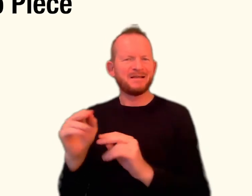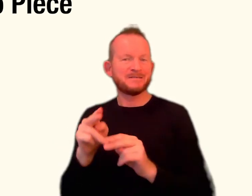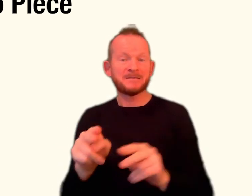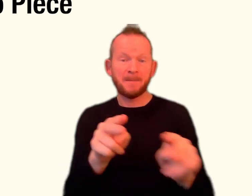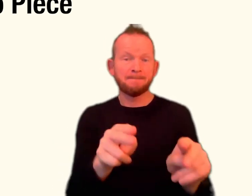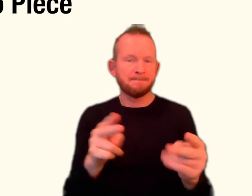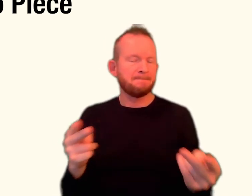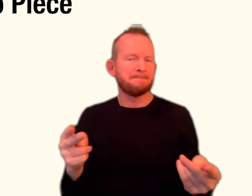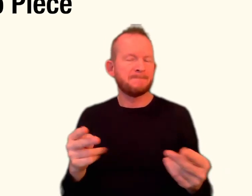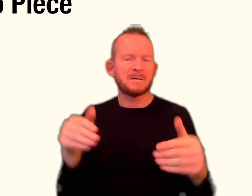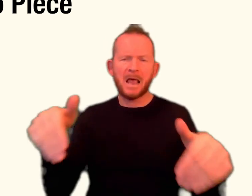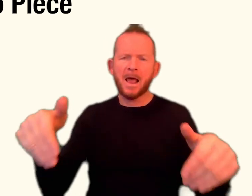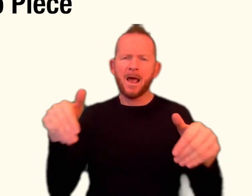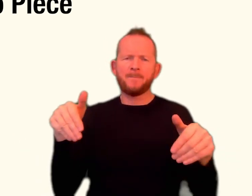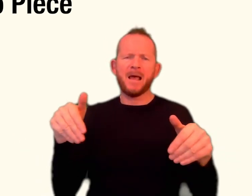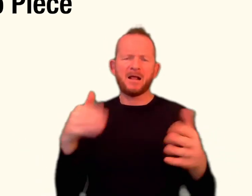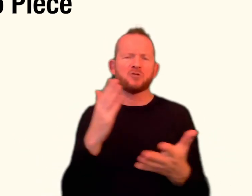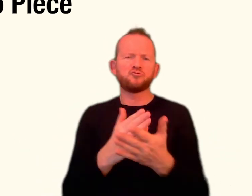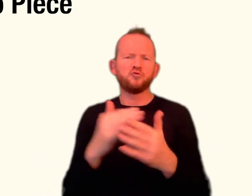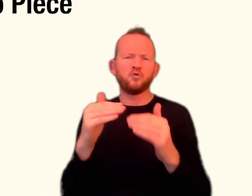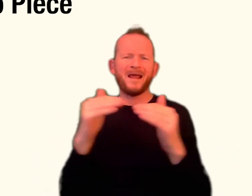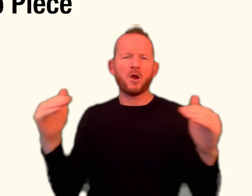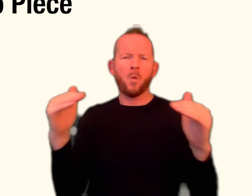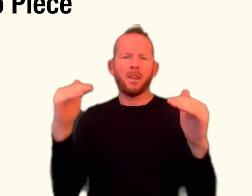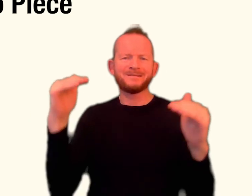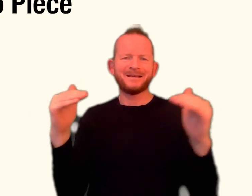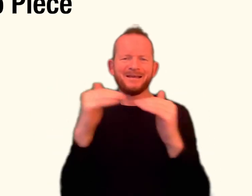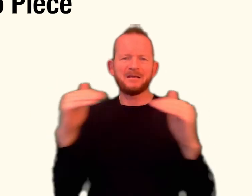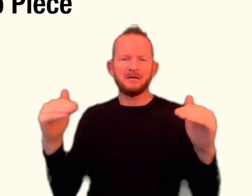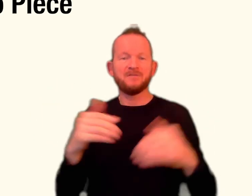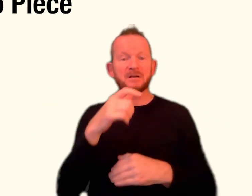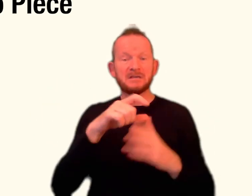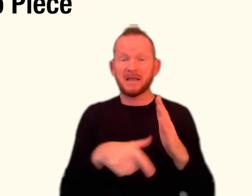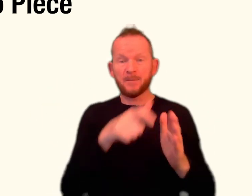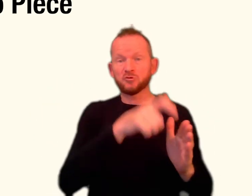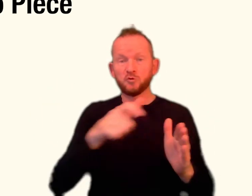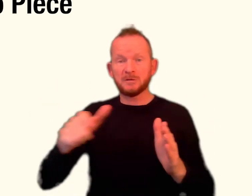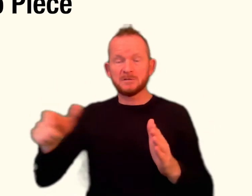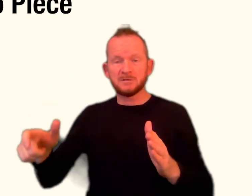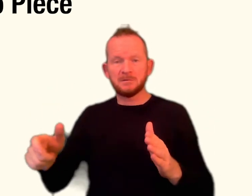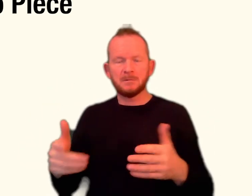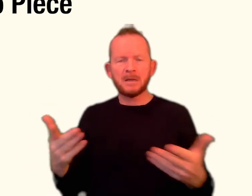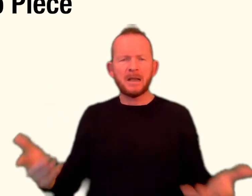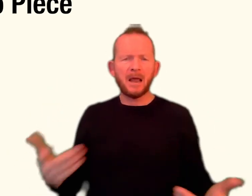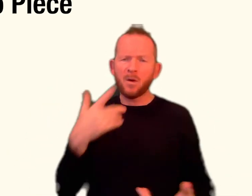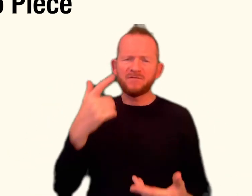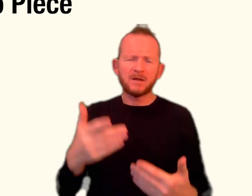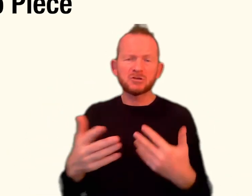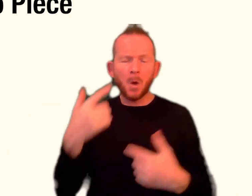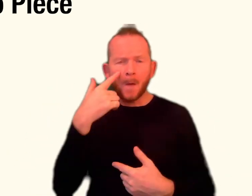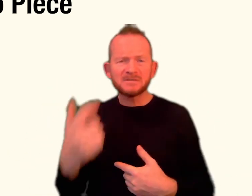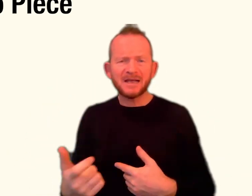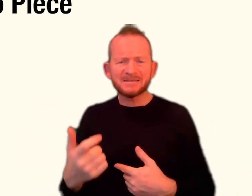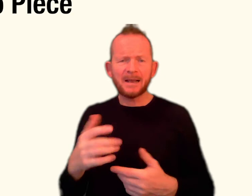which has held back a true equality for disabled students. Now I find it so upsetting that parents,